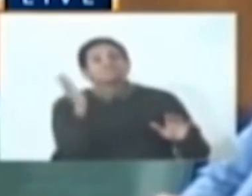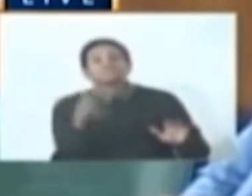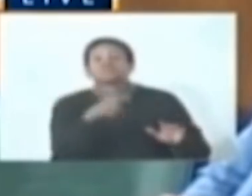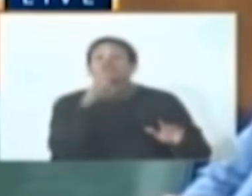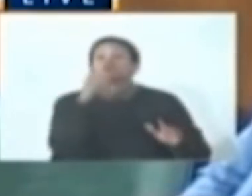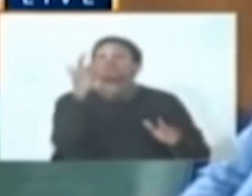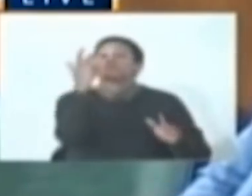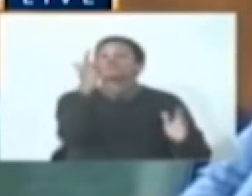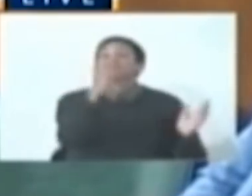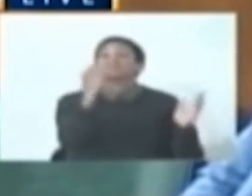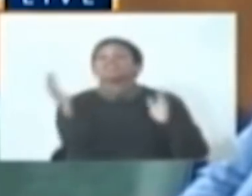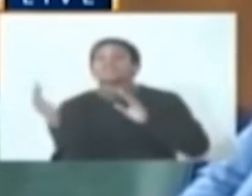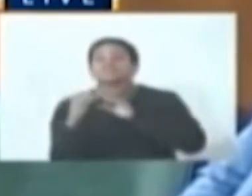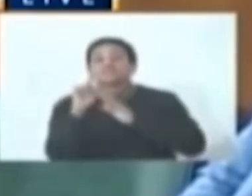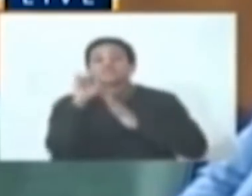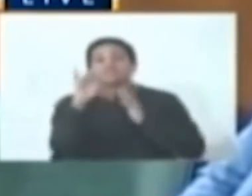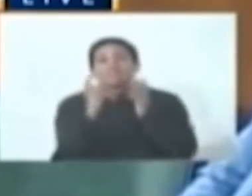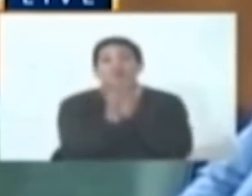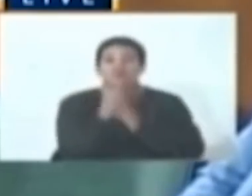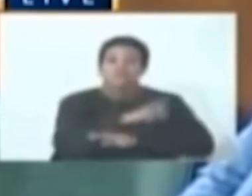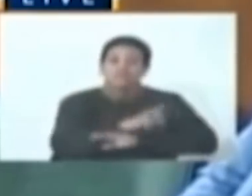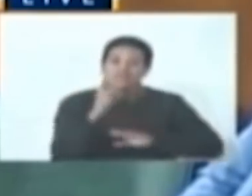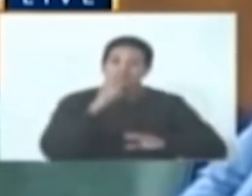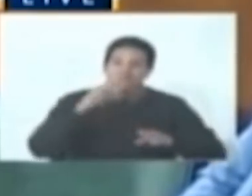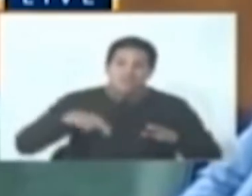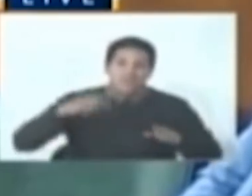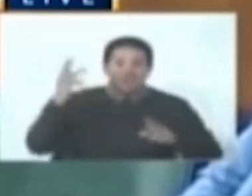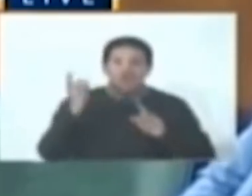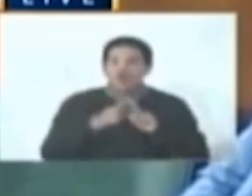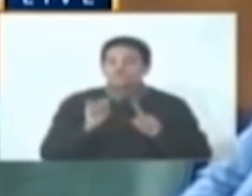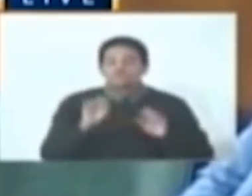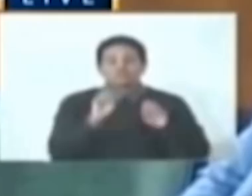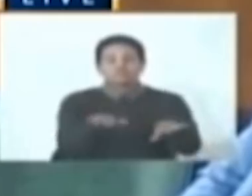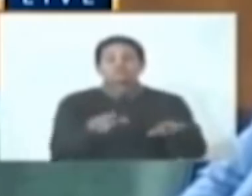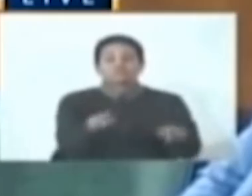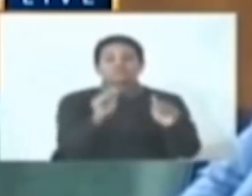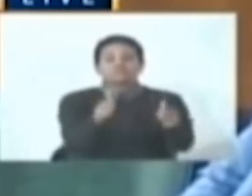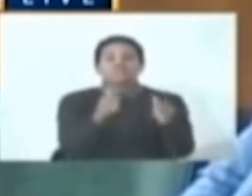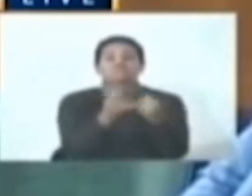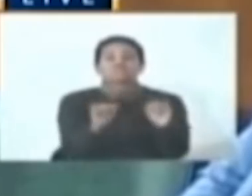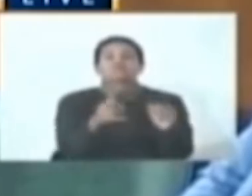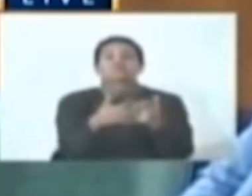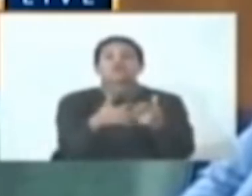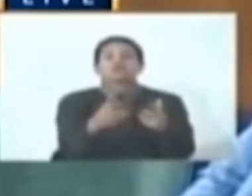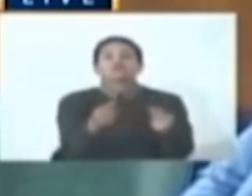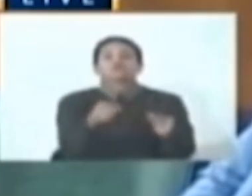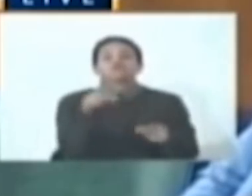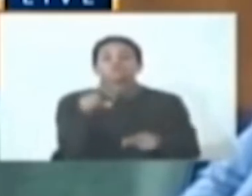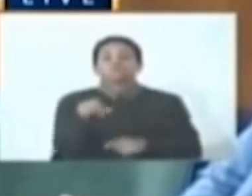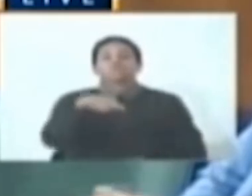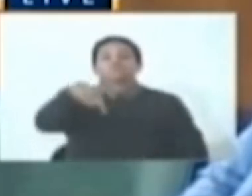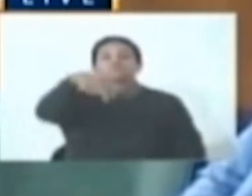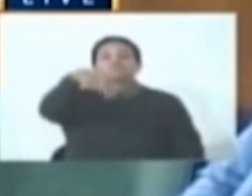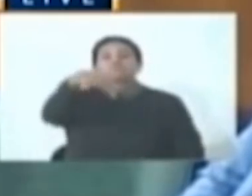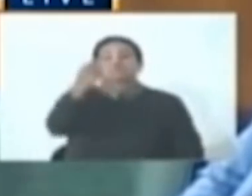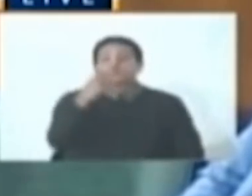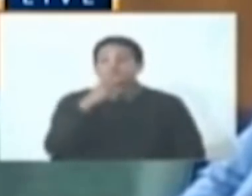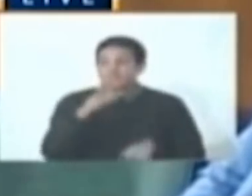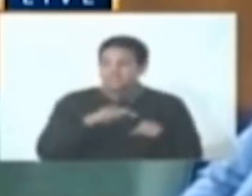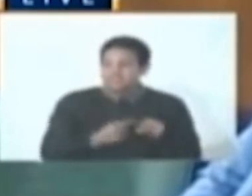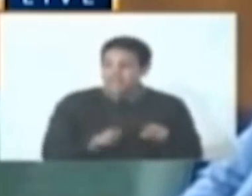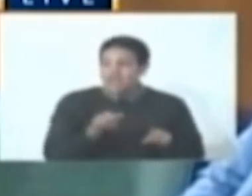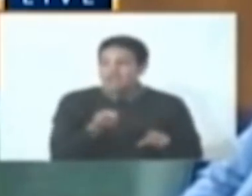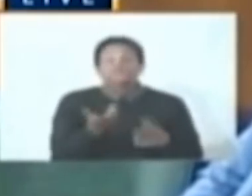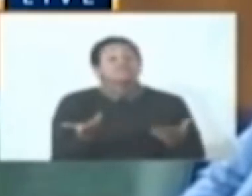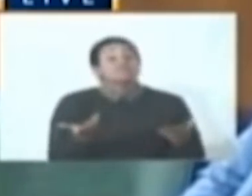a 24-hour day. In fact, it's highly automated. You just put the samples in, you press a button, which I did to start it